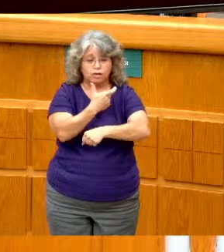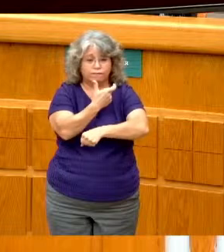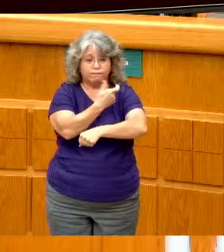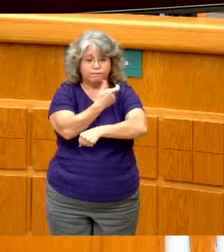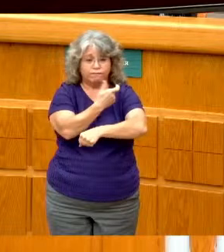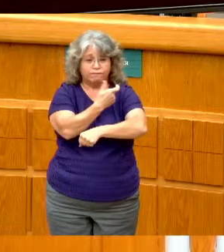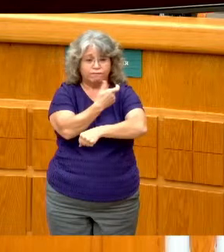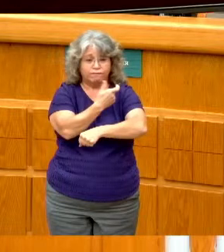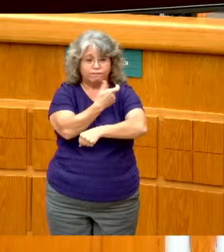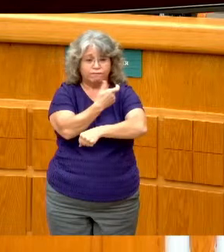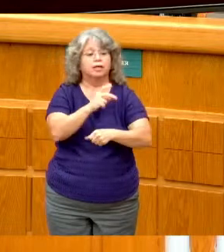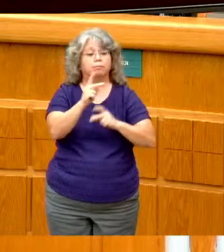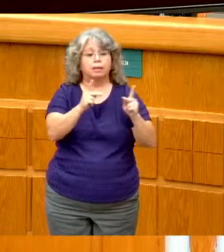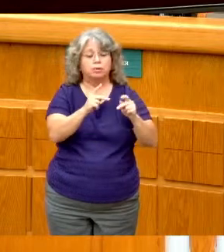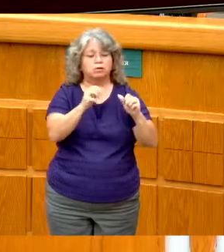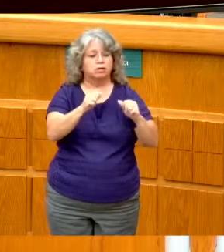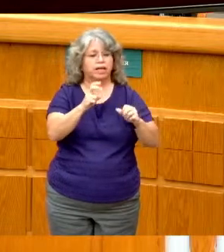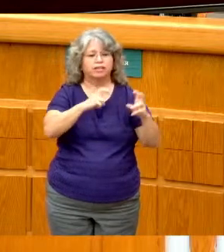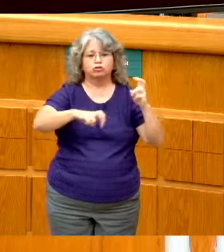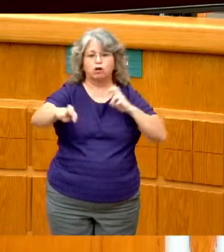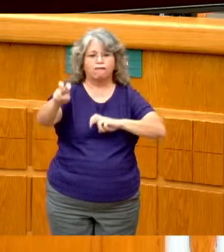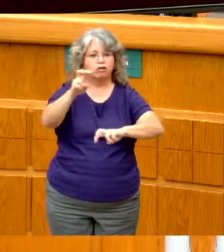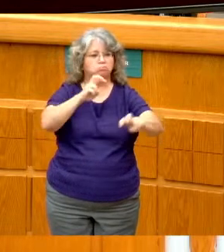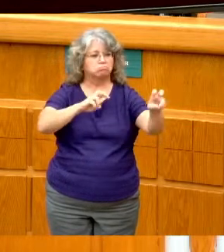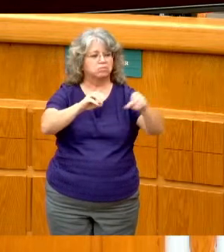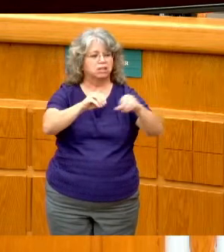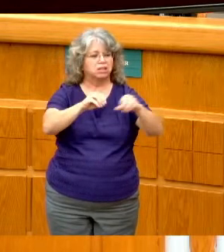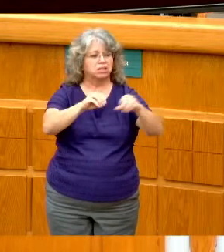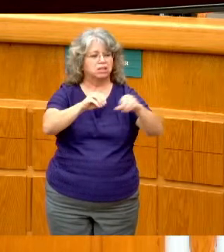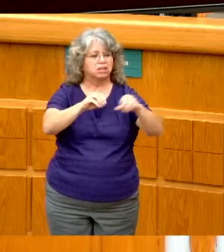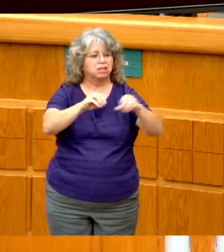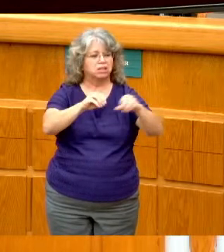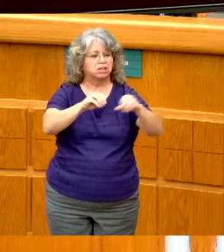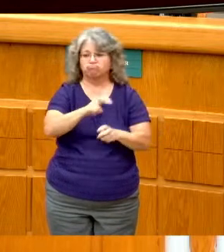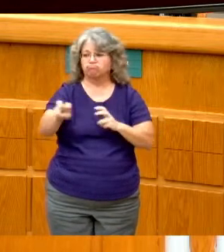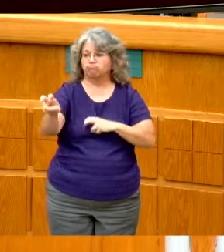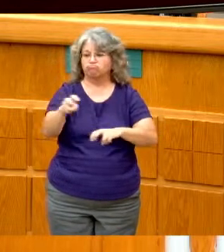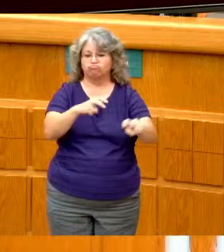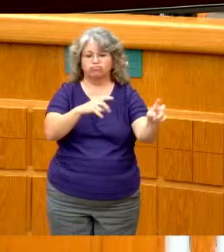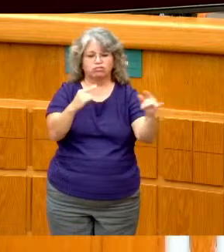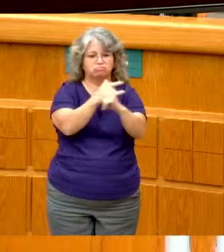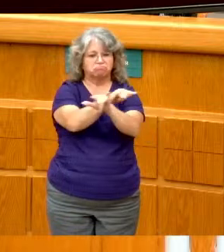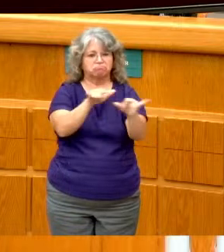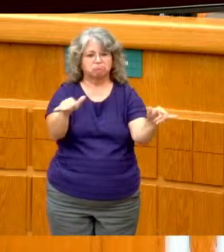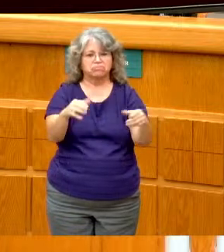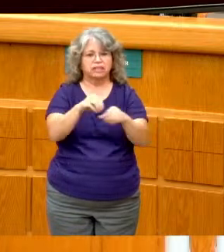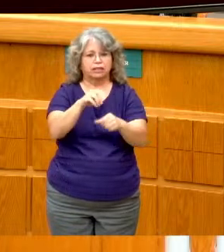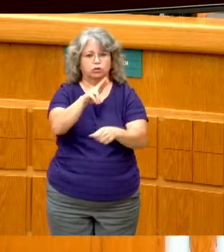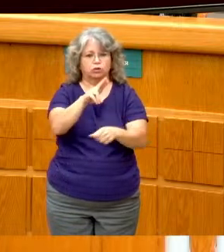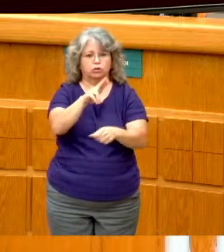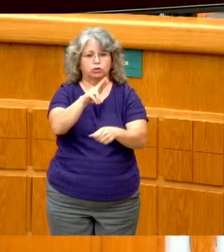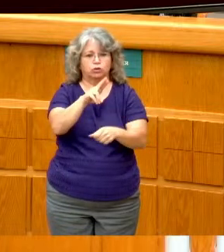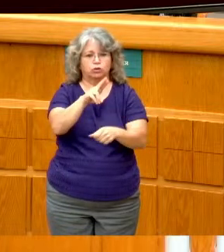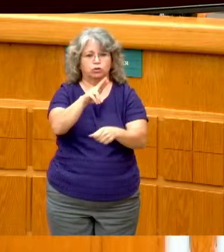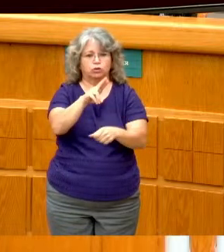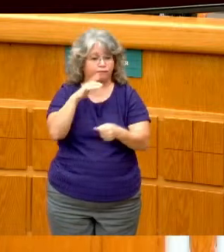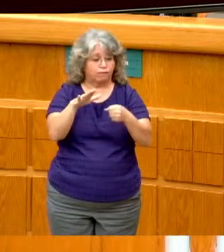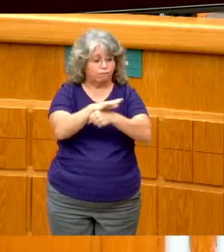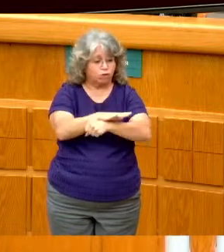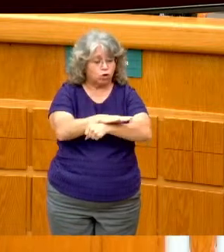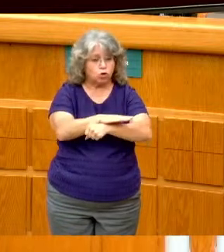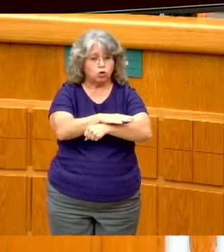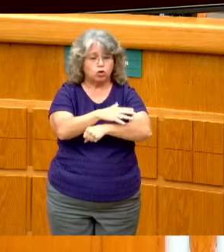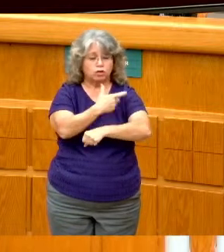can travel freely in the U.S. People who are fully vaccinated with an FDA-authorized vaccine do not need